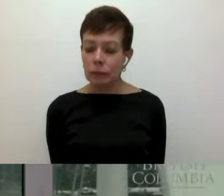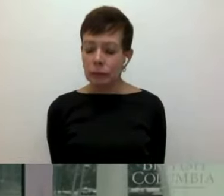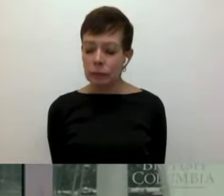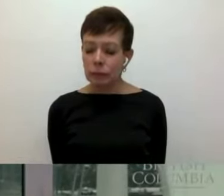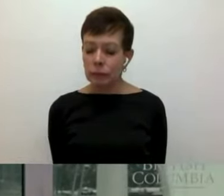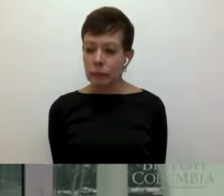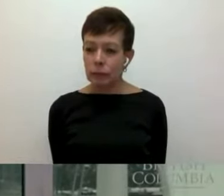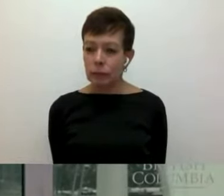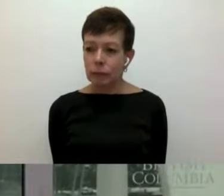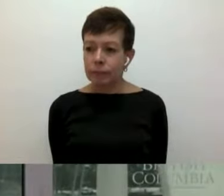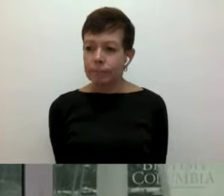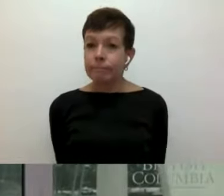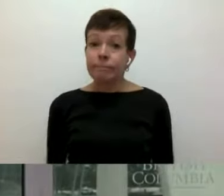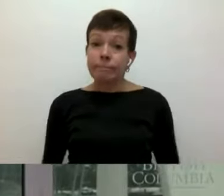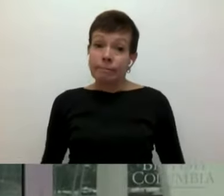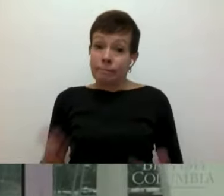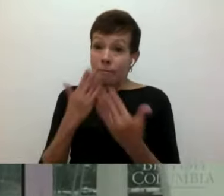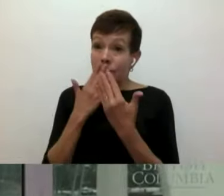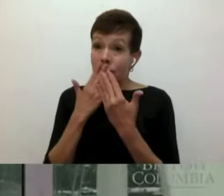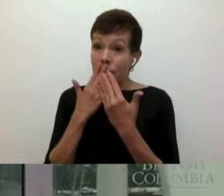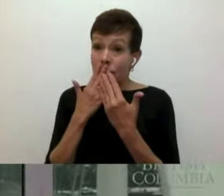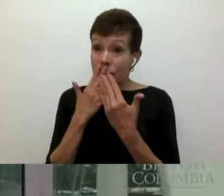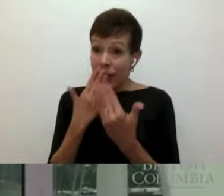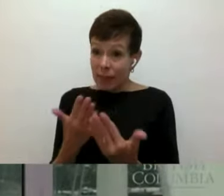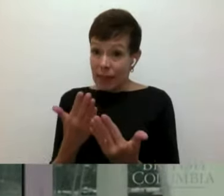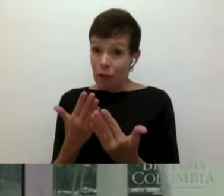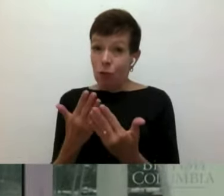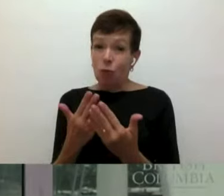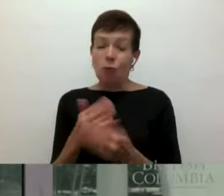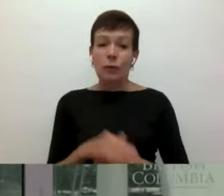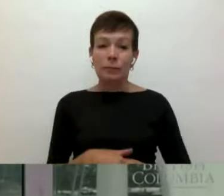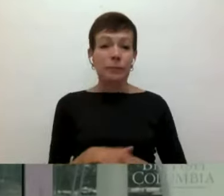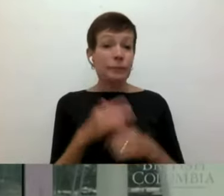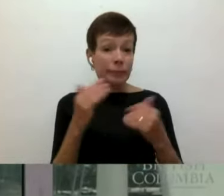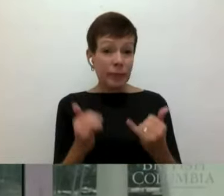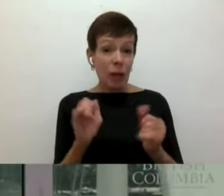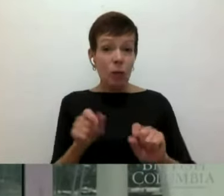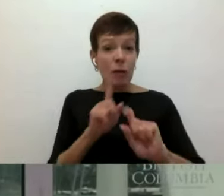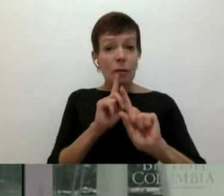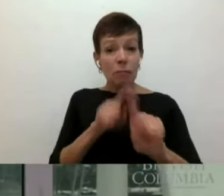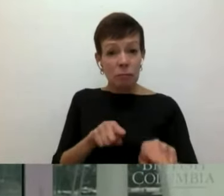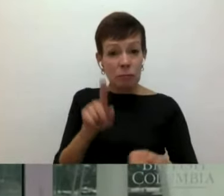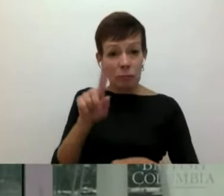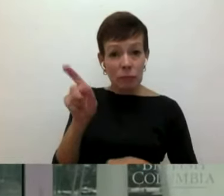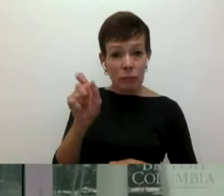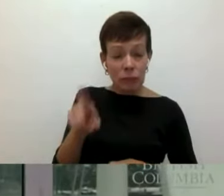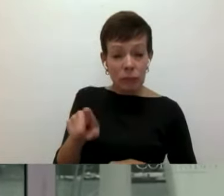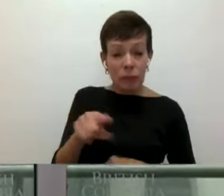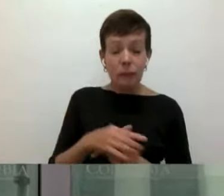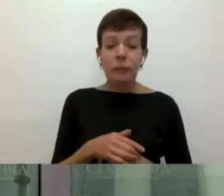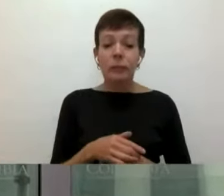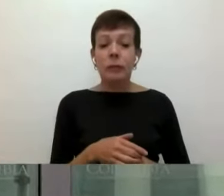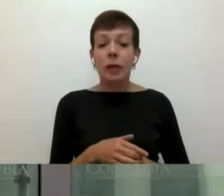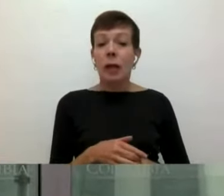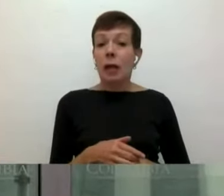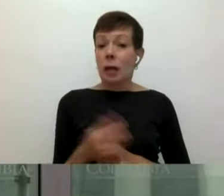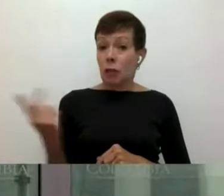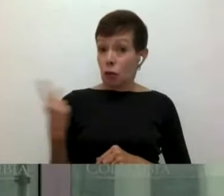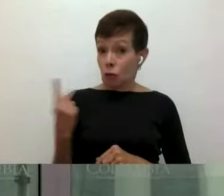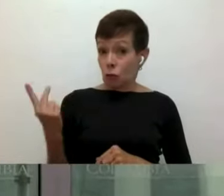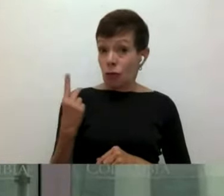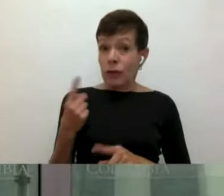Thank you so much. We will now be able to take